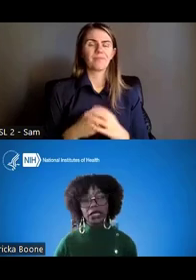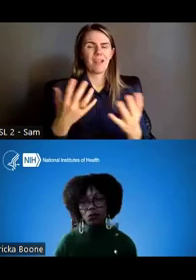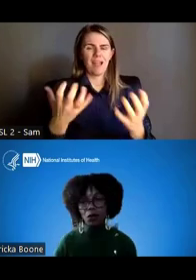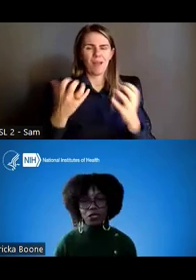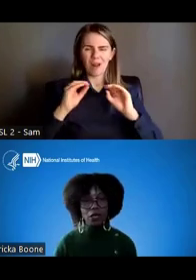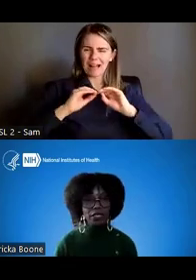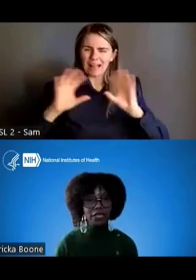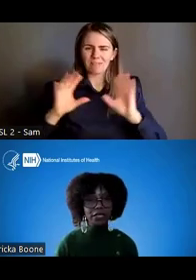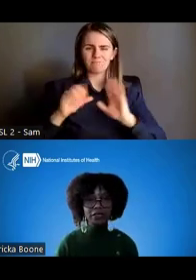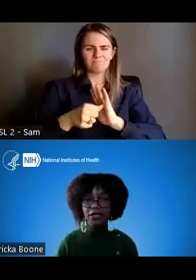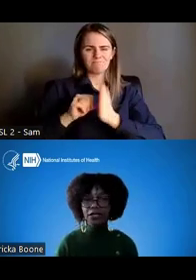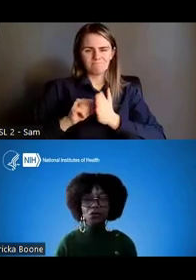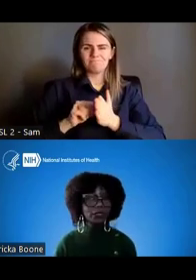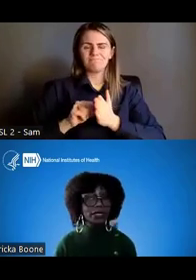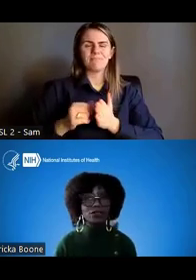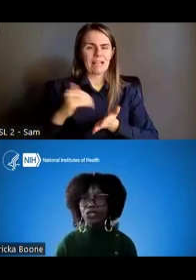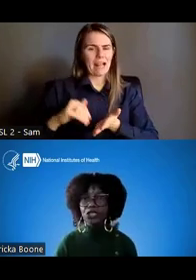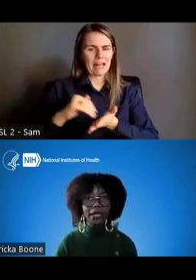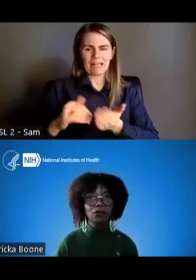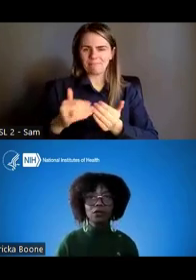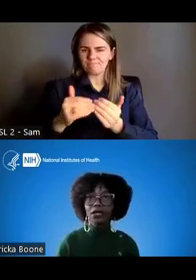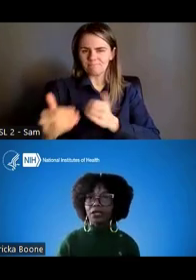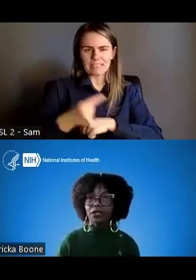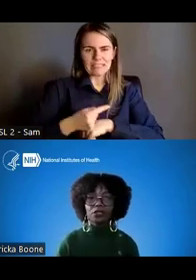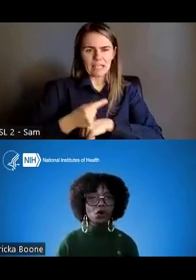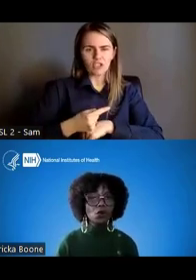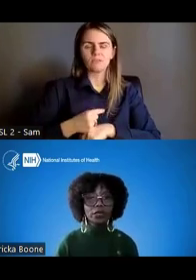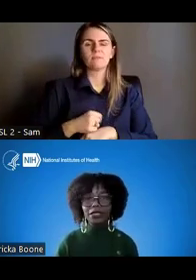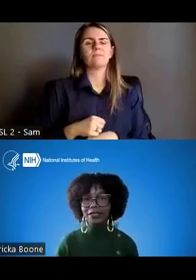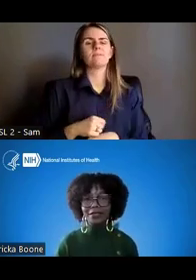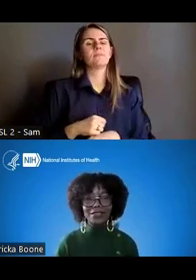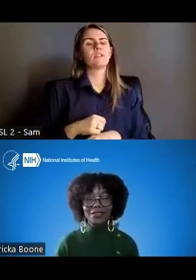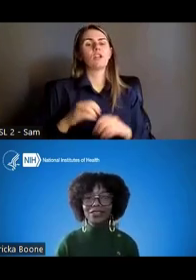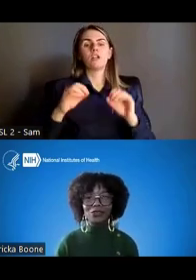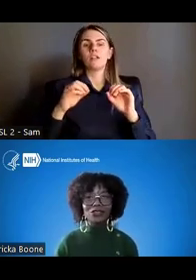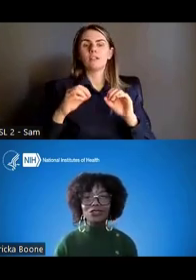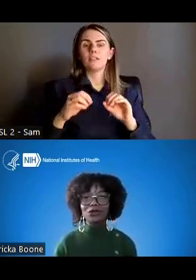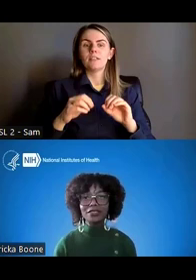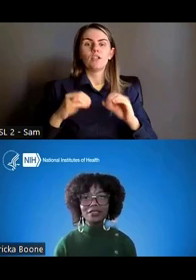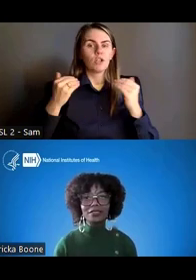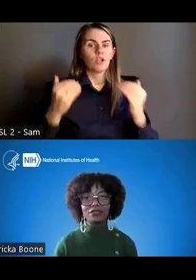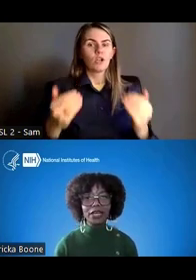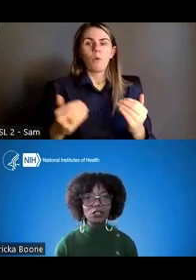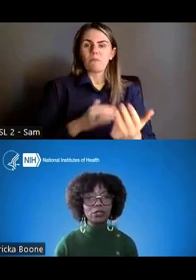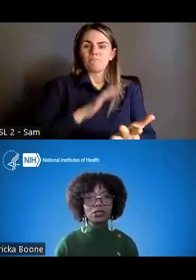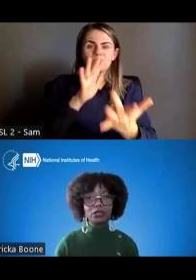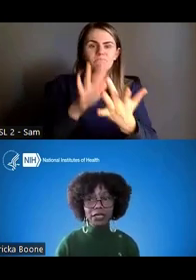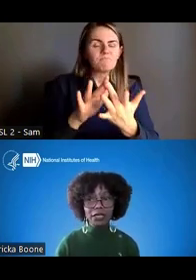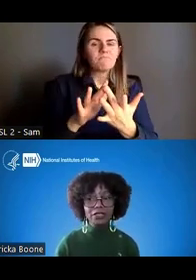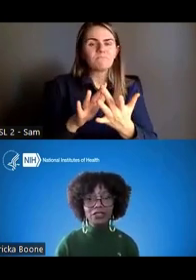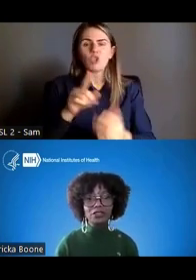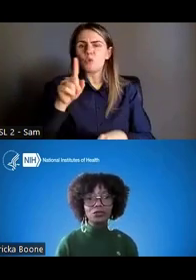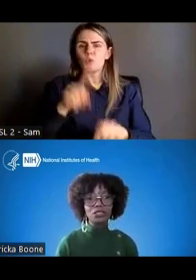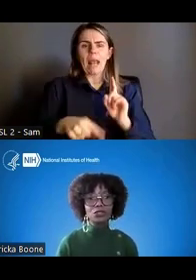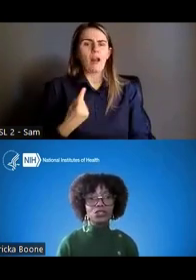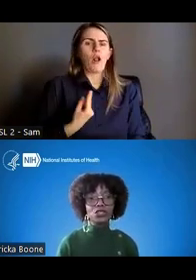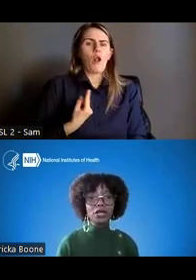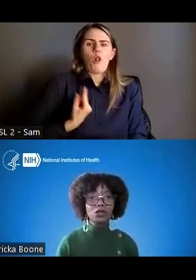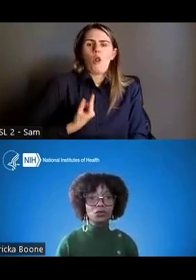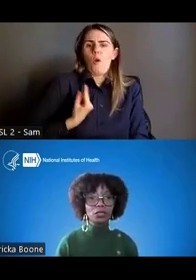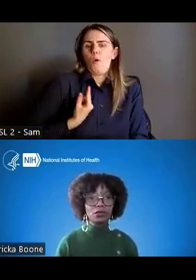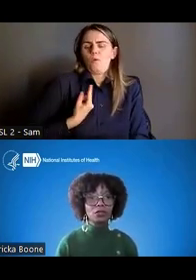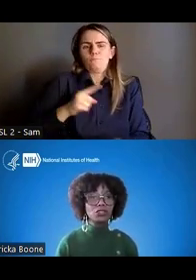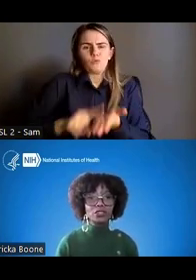and over again while we talk today is that normalize reaching out. No one can exist on their own. You don't exist in a vacuum, and you cannot conduct a